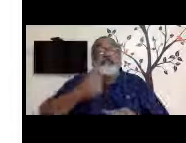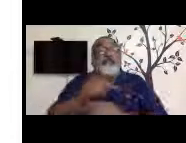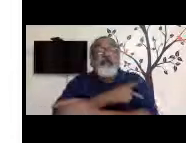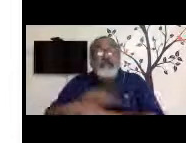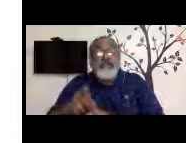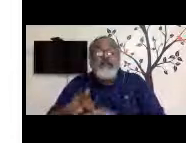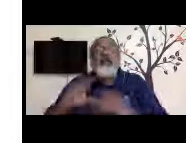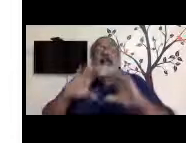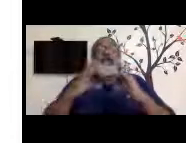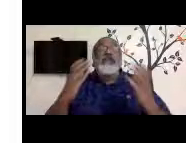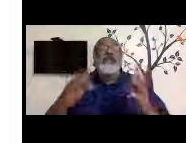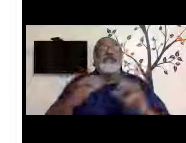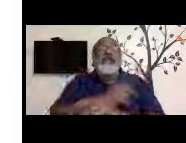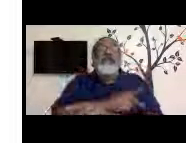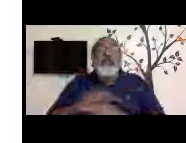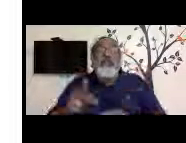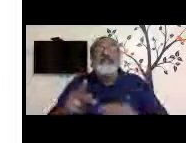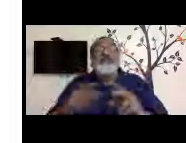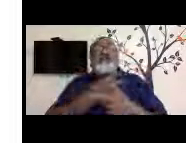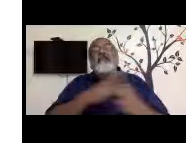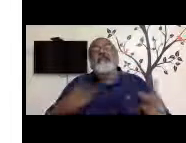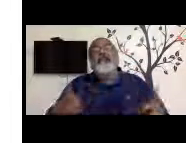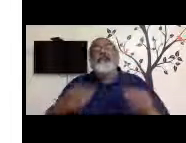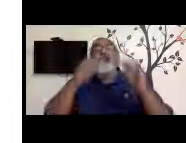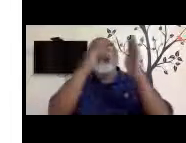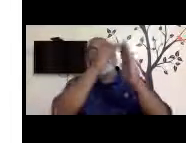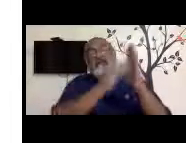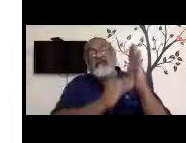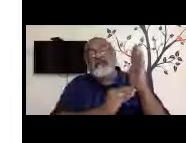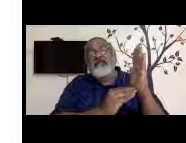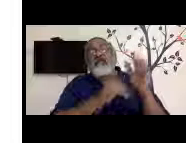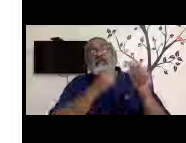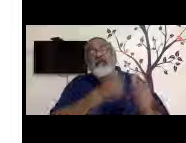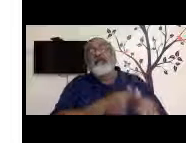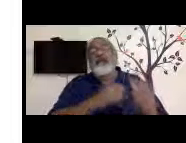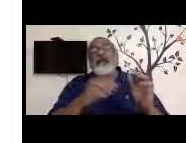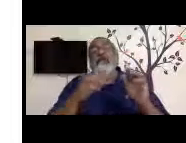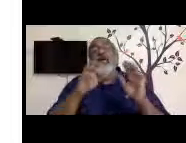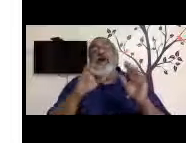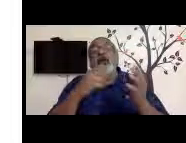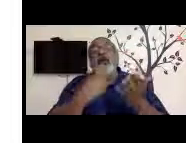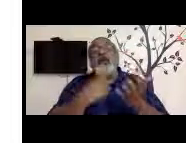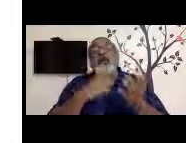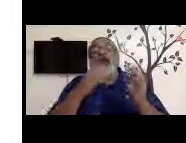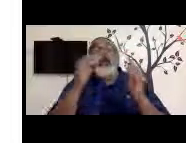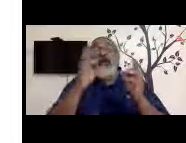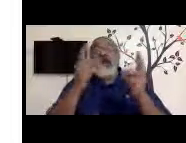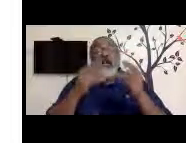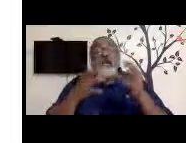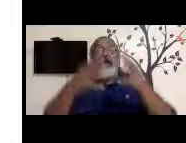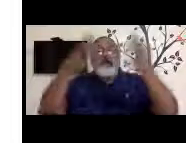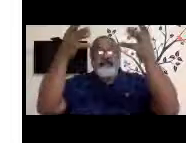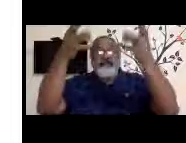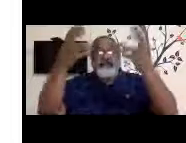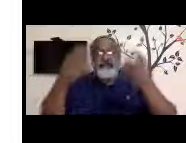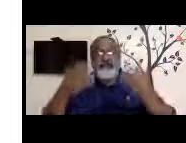be attended by the rehabilitation professionals. It is managing a registry, maintaining a registry of rehabilitation